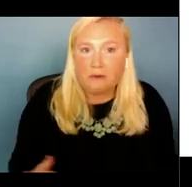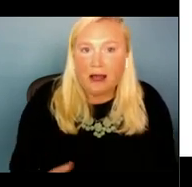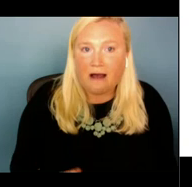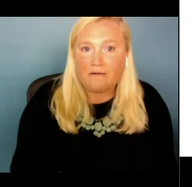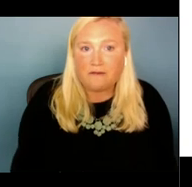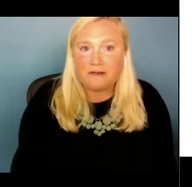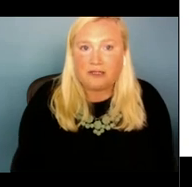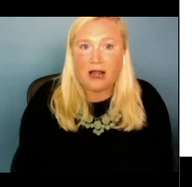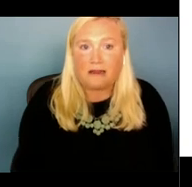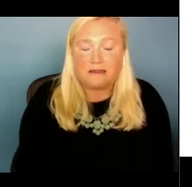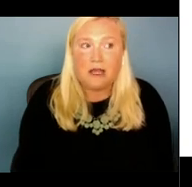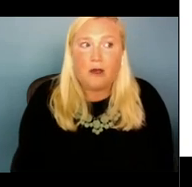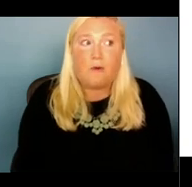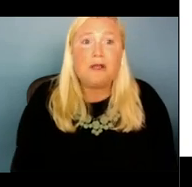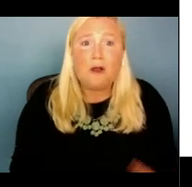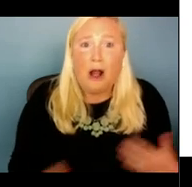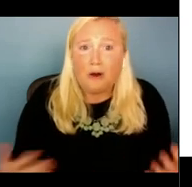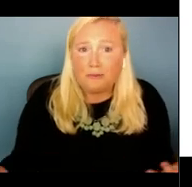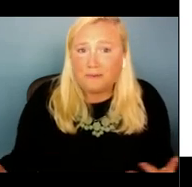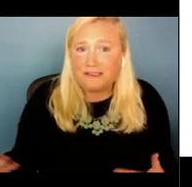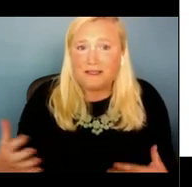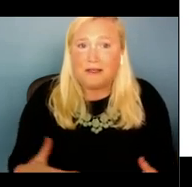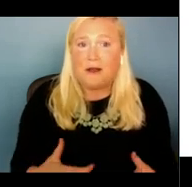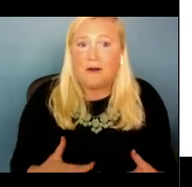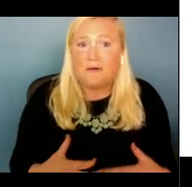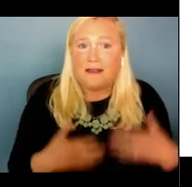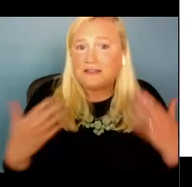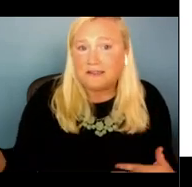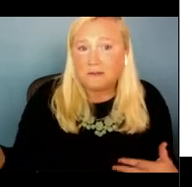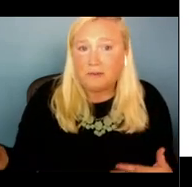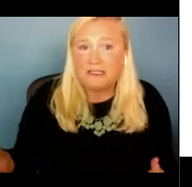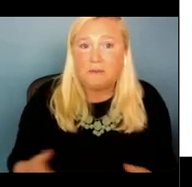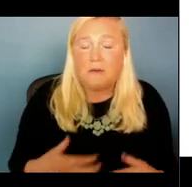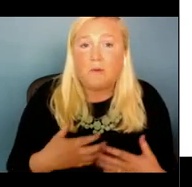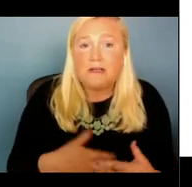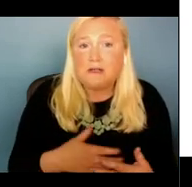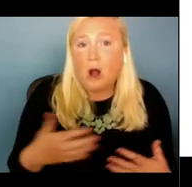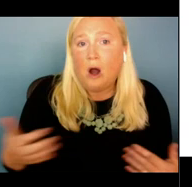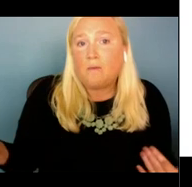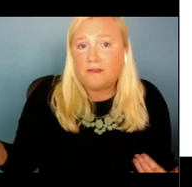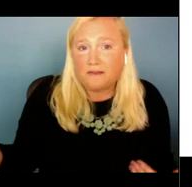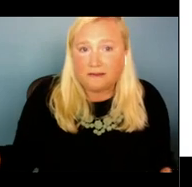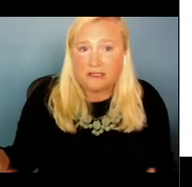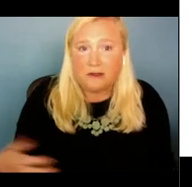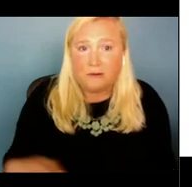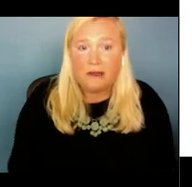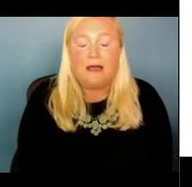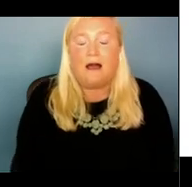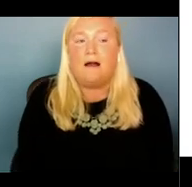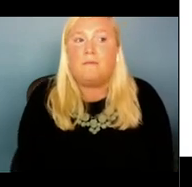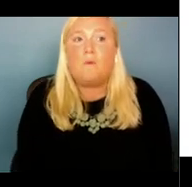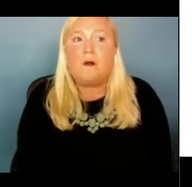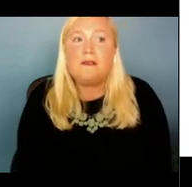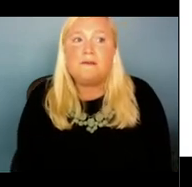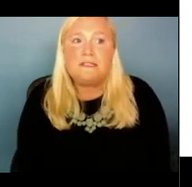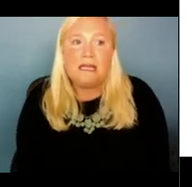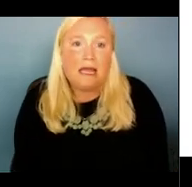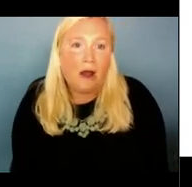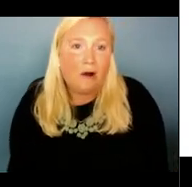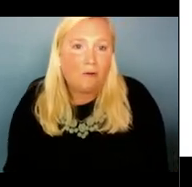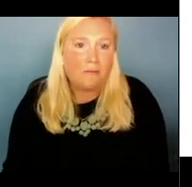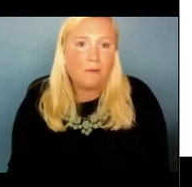What goals do you have for the child? What are your hopes? You know, like the child doesn't want to participate. What do you hope that they'll do?